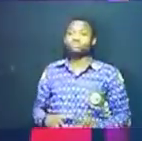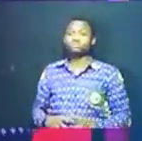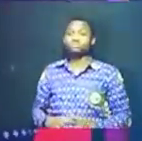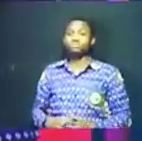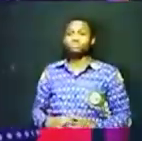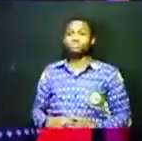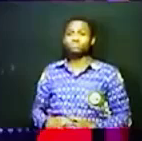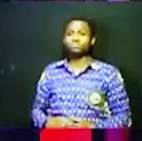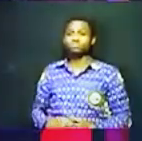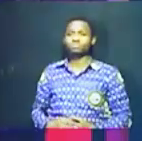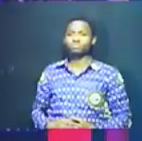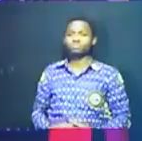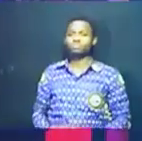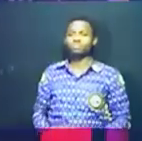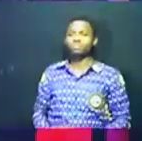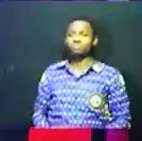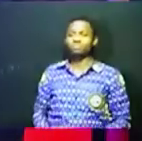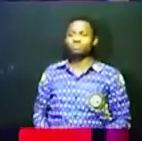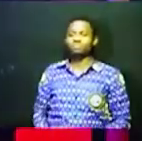So I